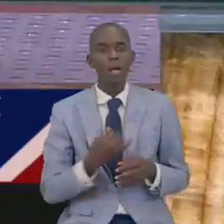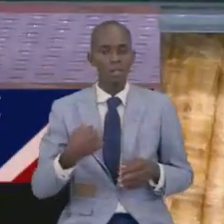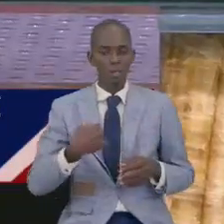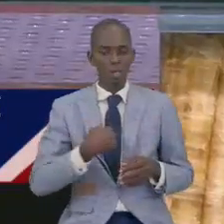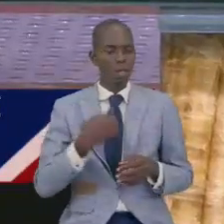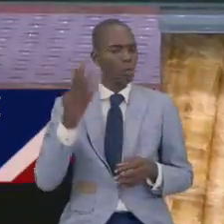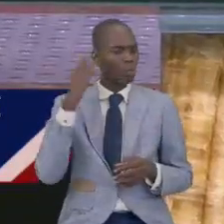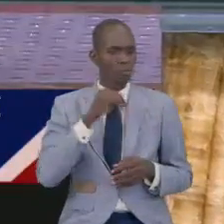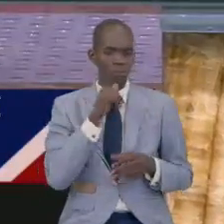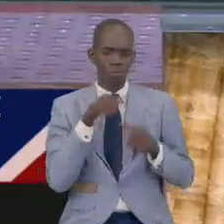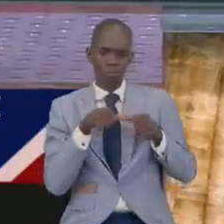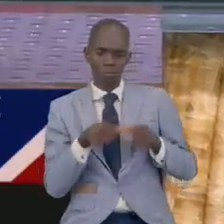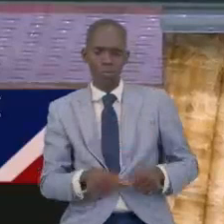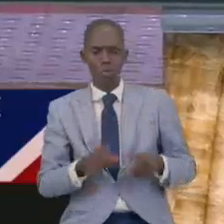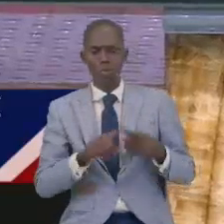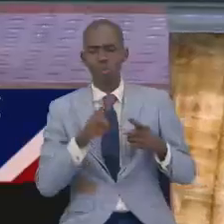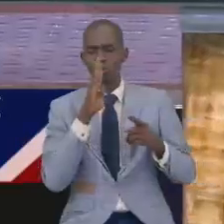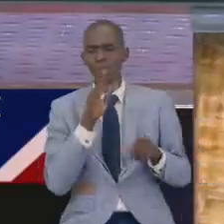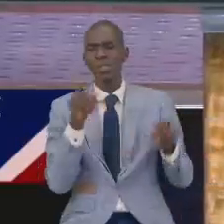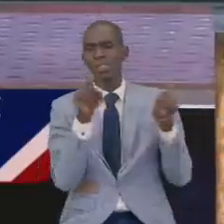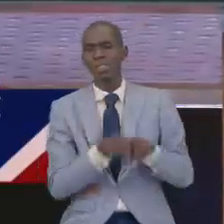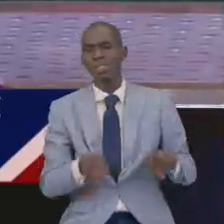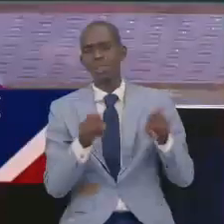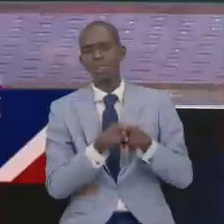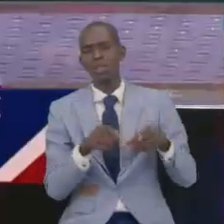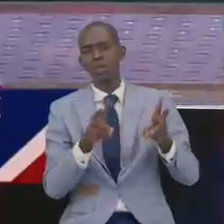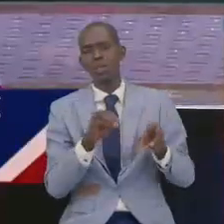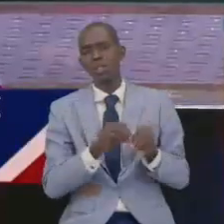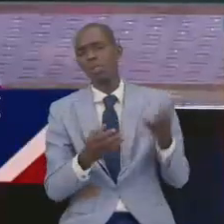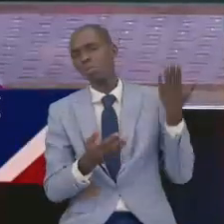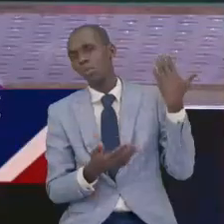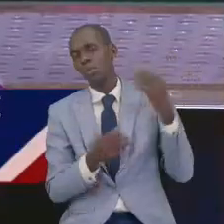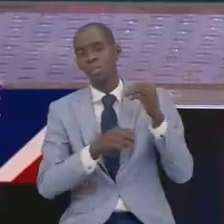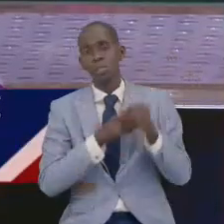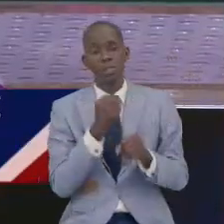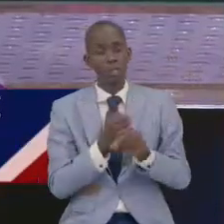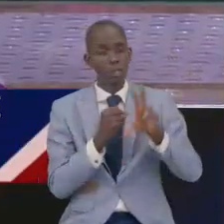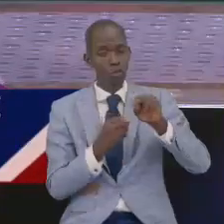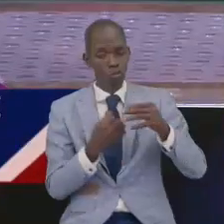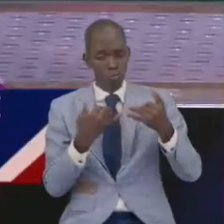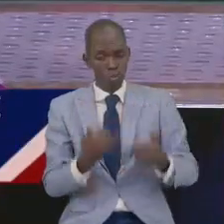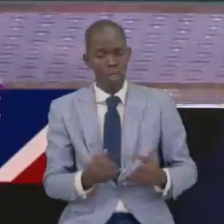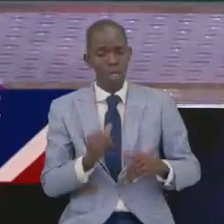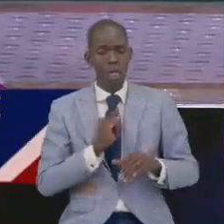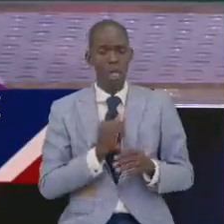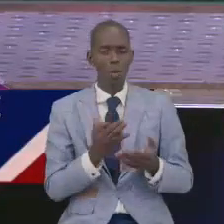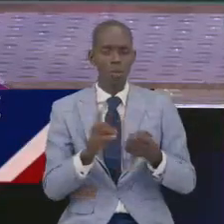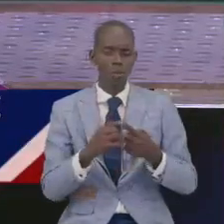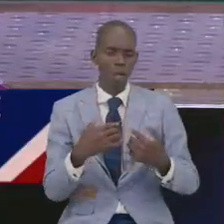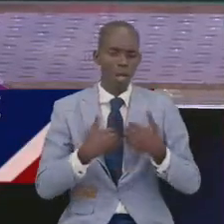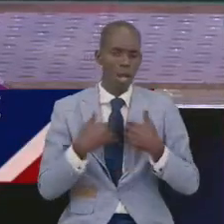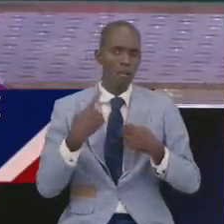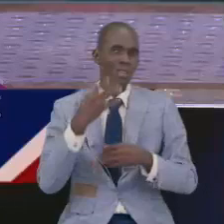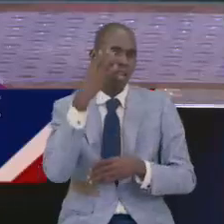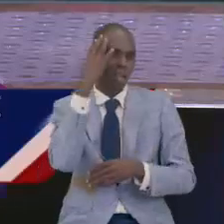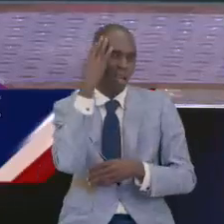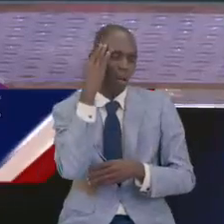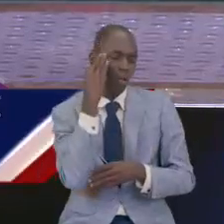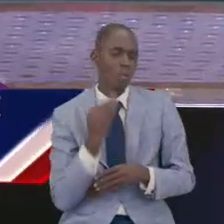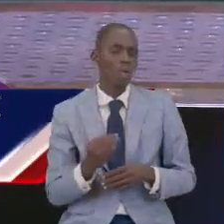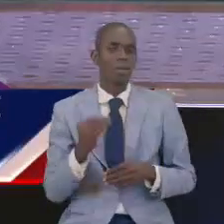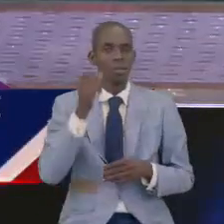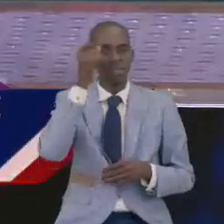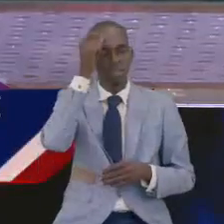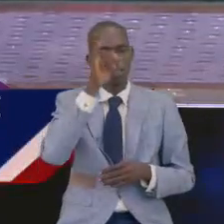was in the past years. I'm going to have the experiential understanding and partaking